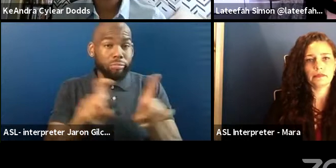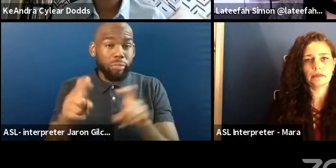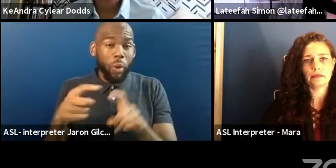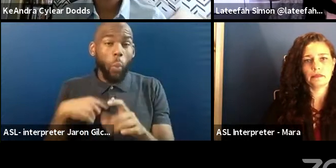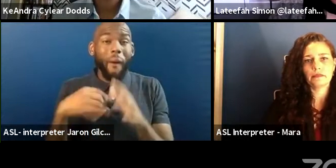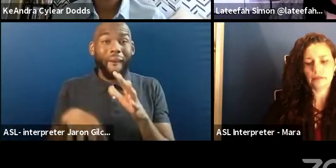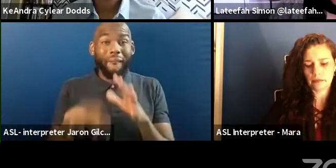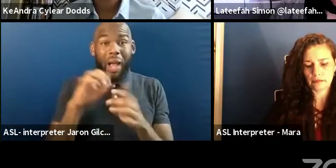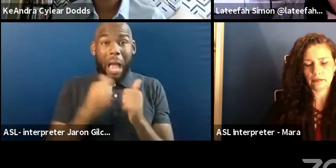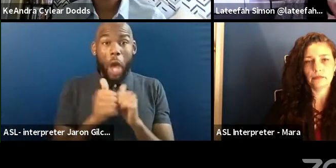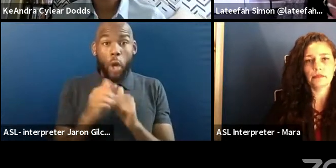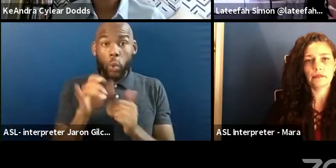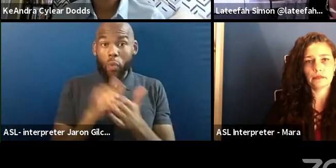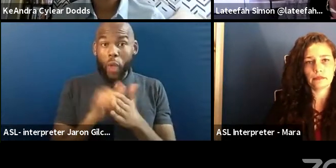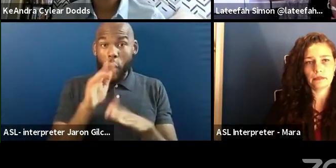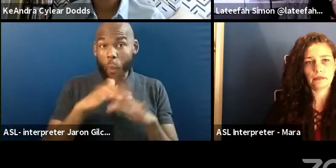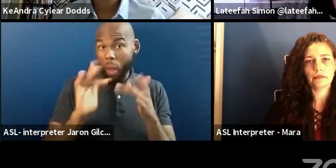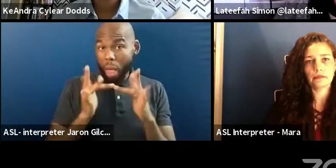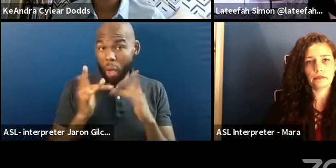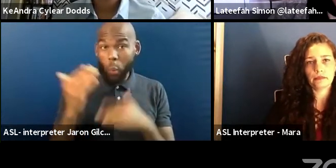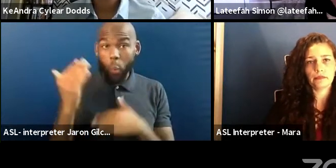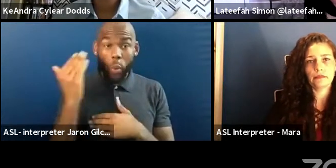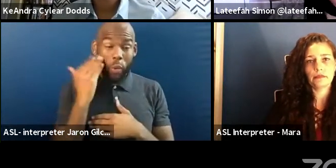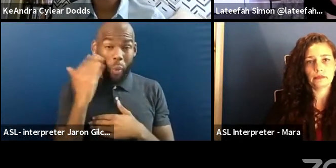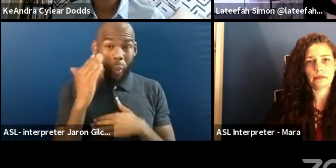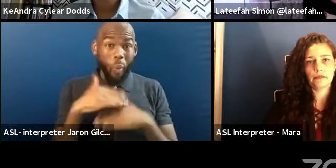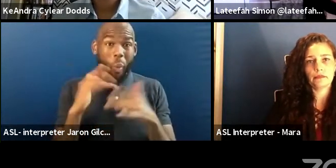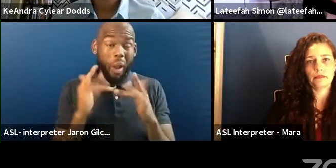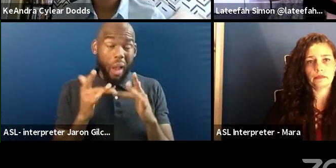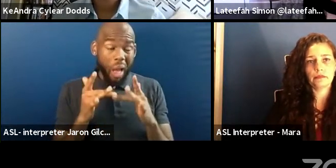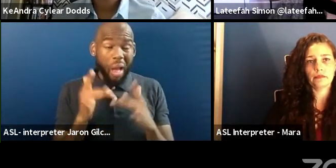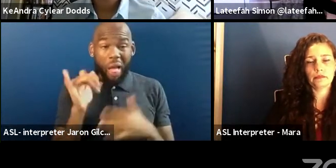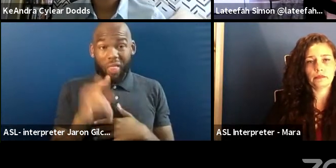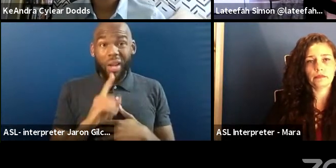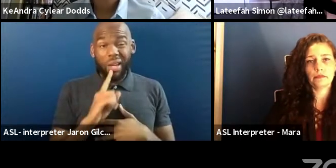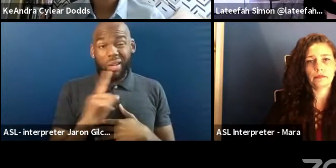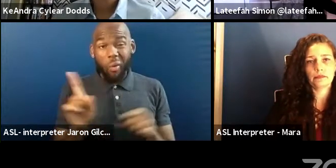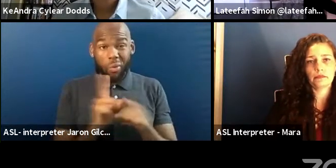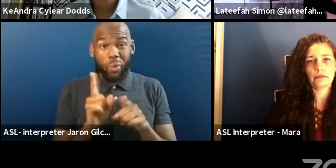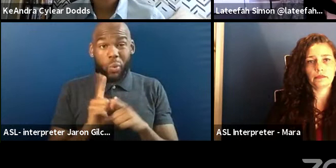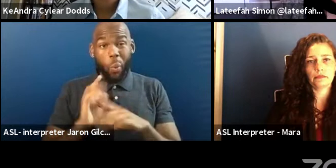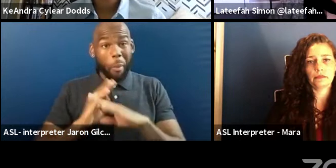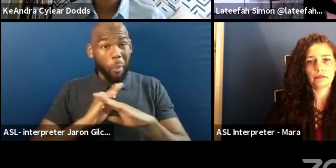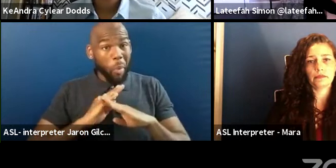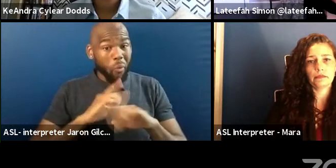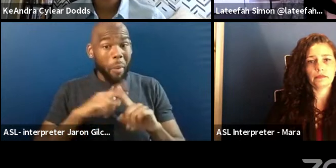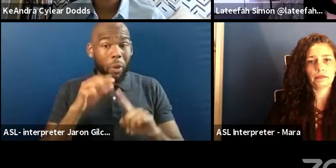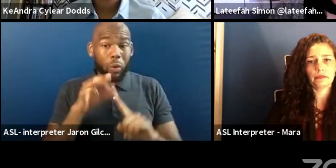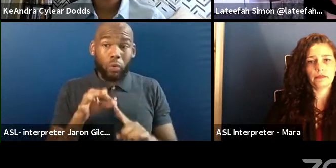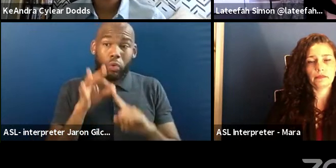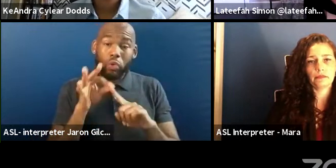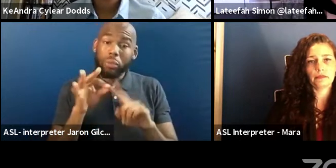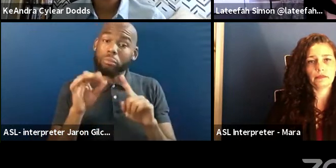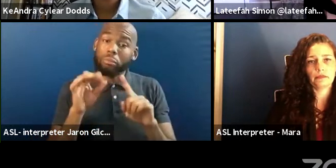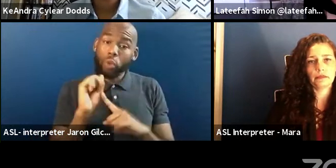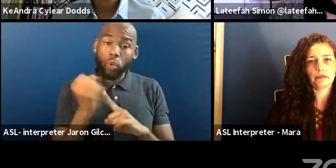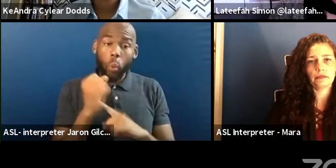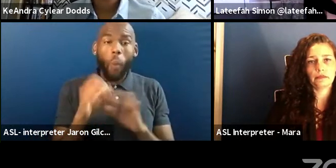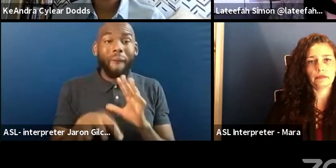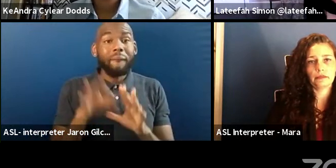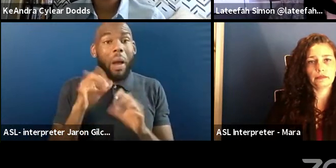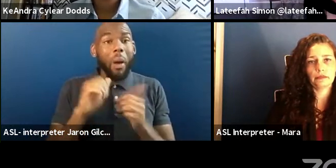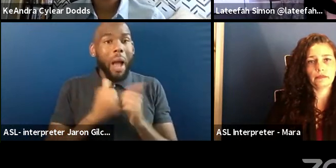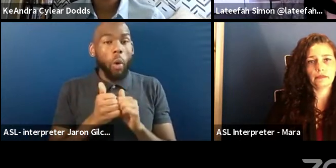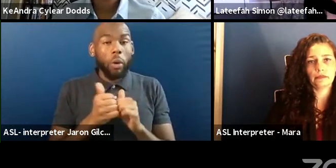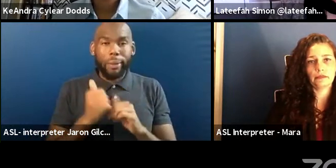via online. And we already know doing things online is also somewhat of a barrier, but I think in certain cases, we're finding ways to eliminate that